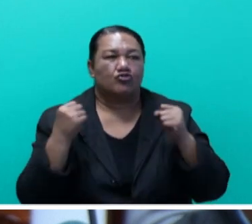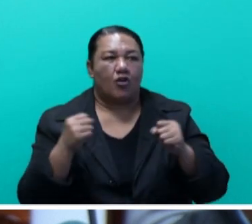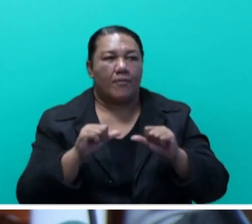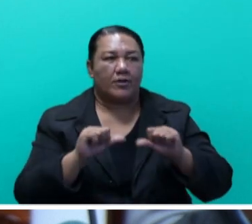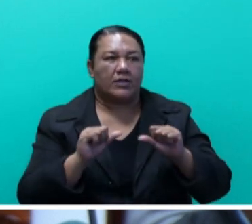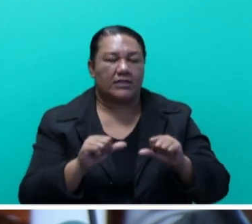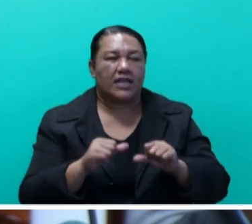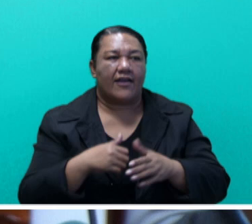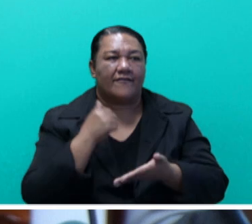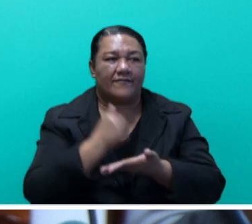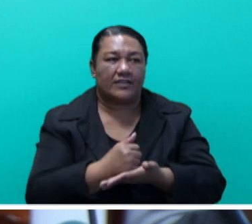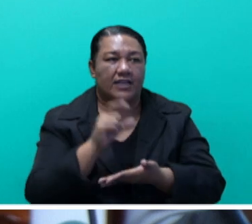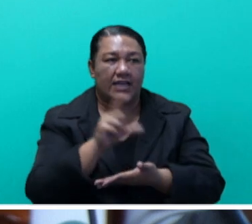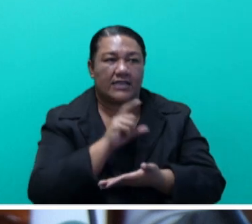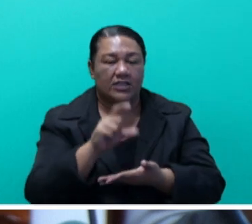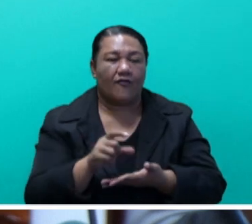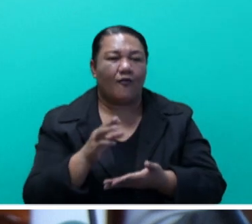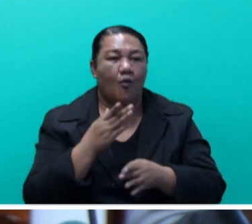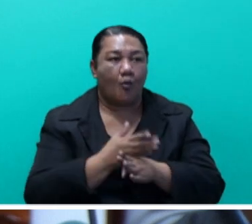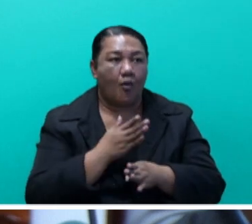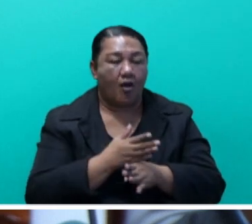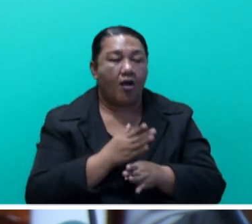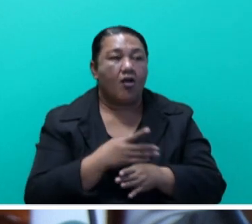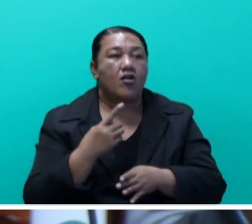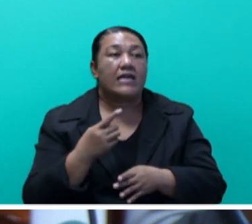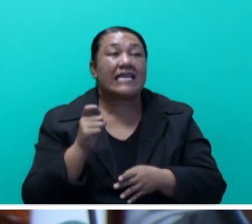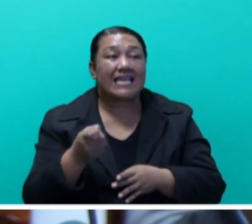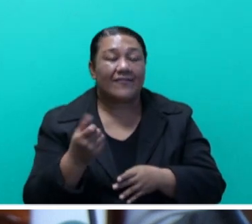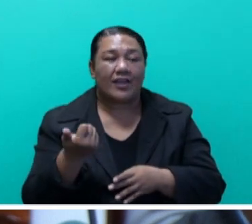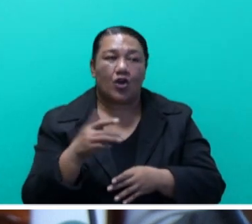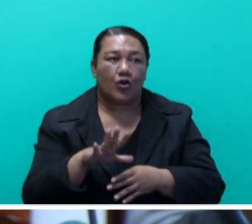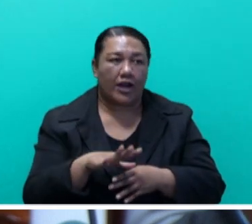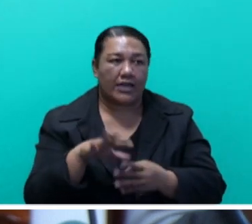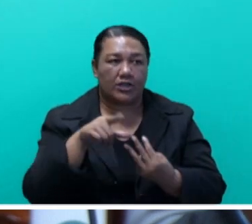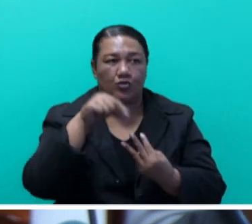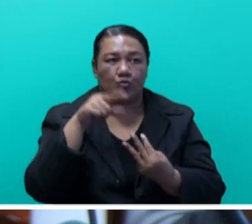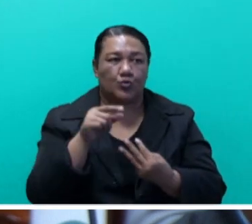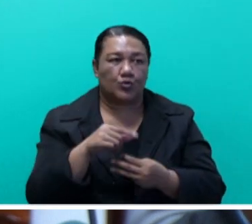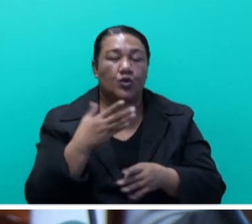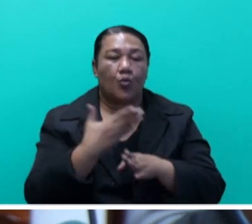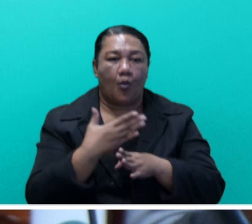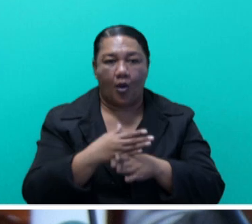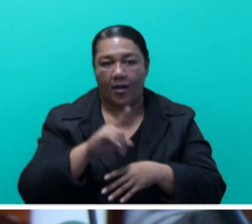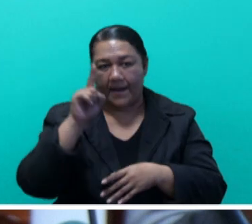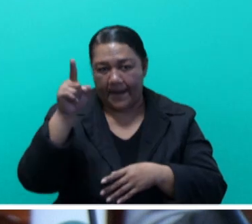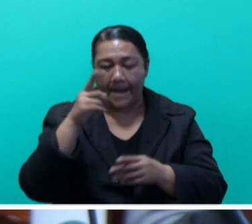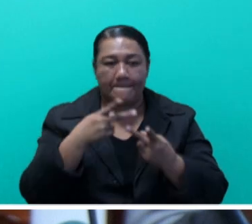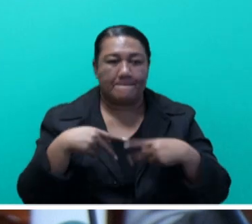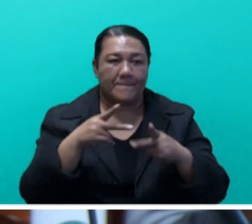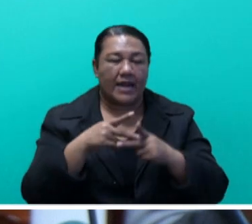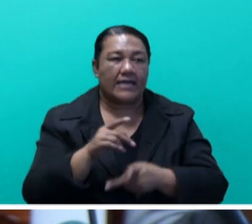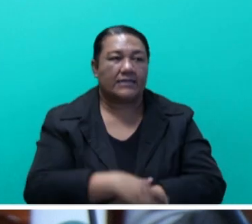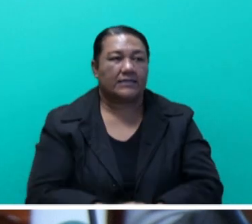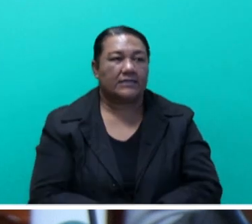against visa cancellation for workers when they have been subjected to workplace wrongdoings. No